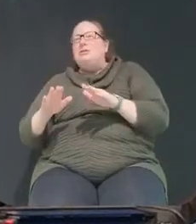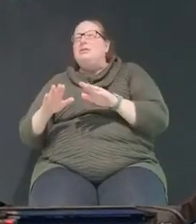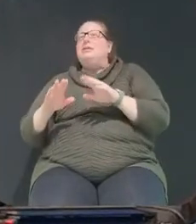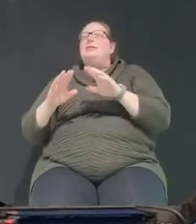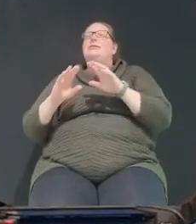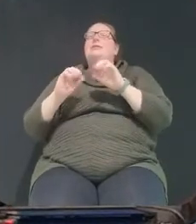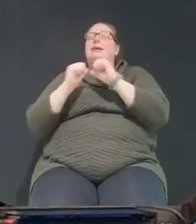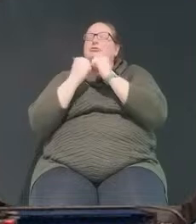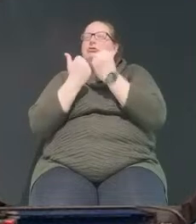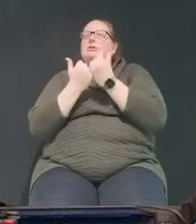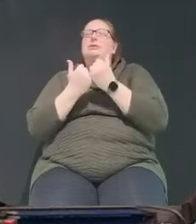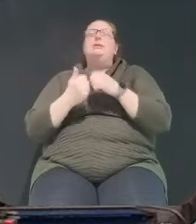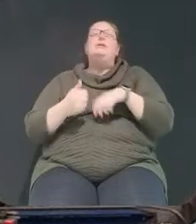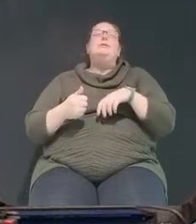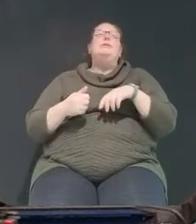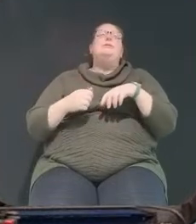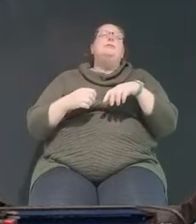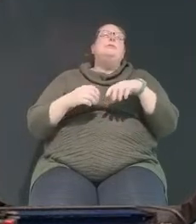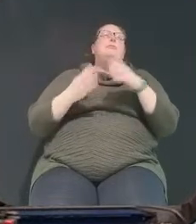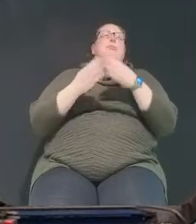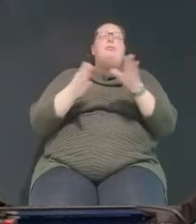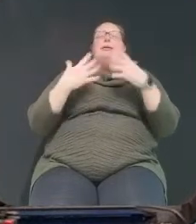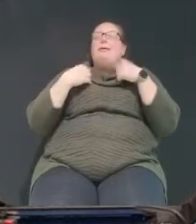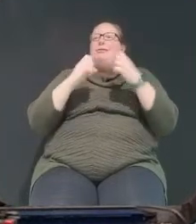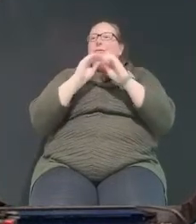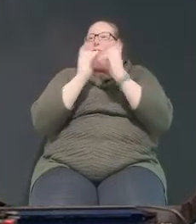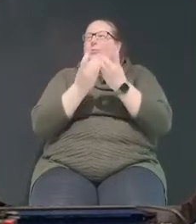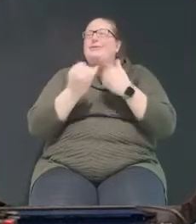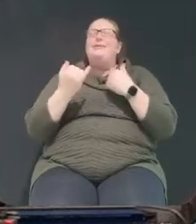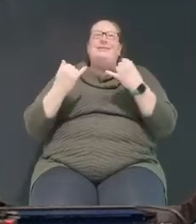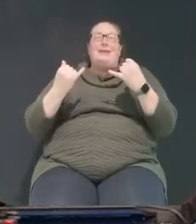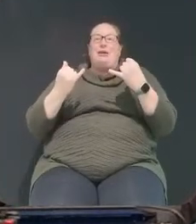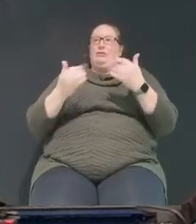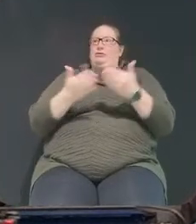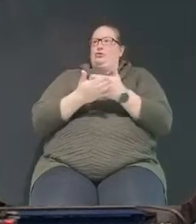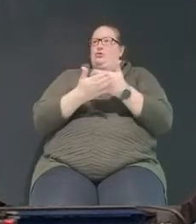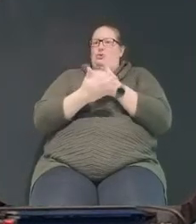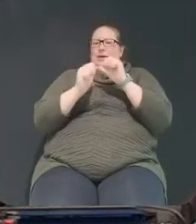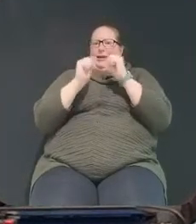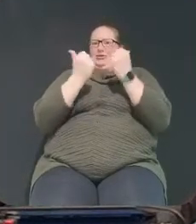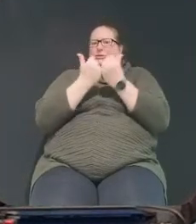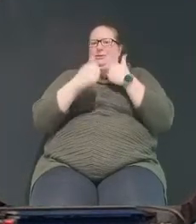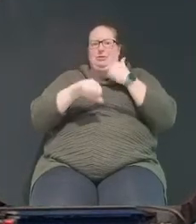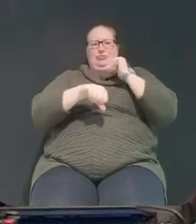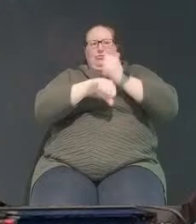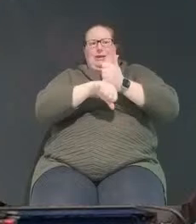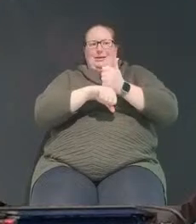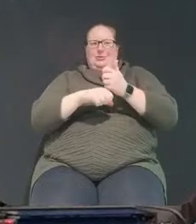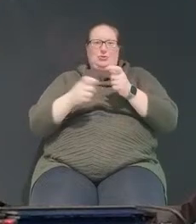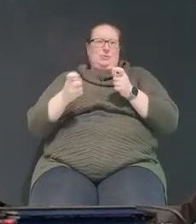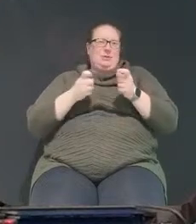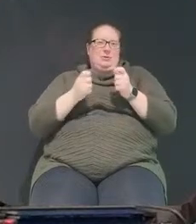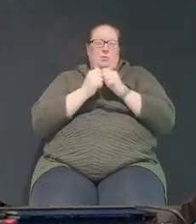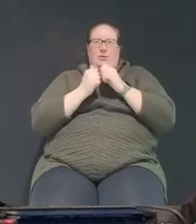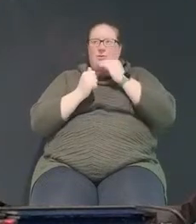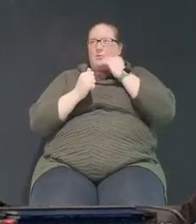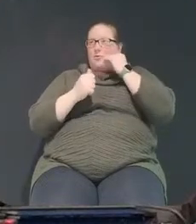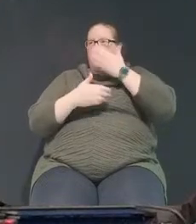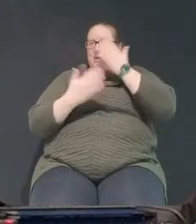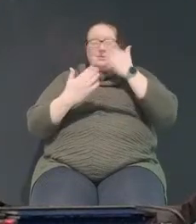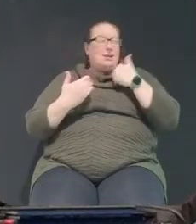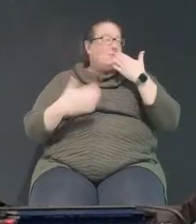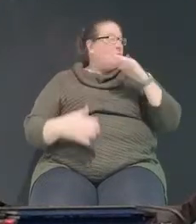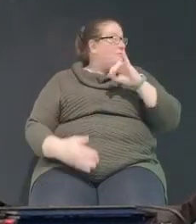involved. So, and now I think there's a completely new agency they've created to deal with it. So, I don't know if Jeanie has